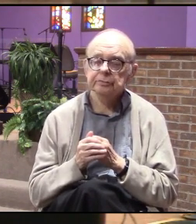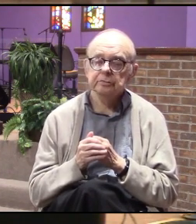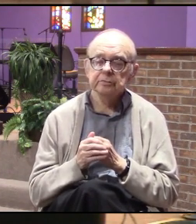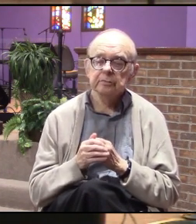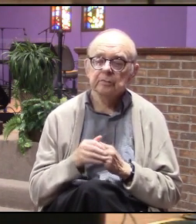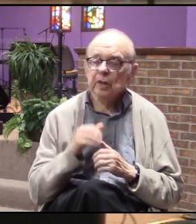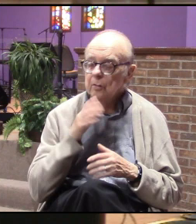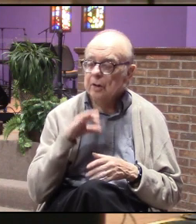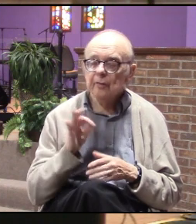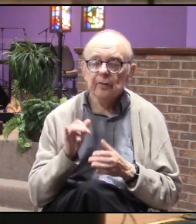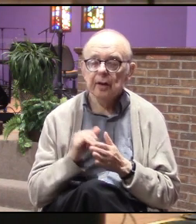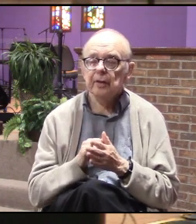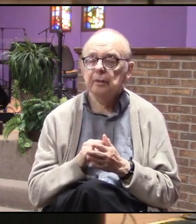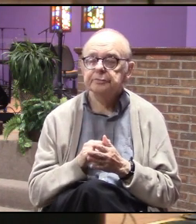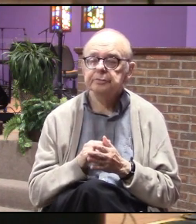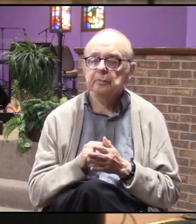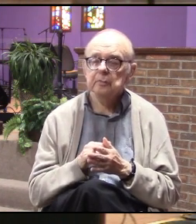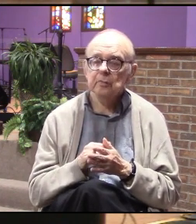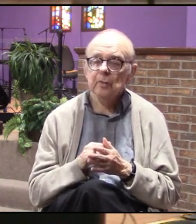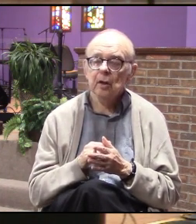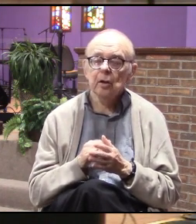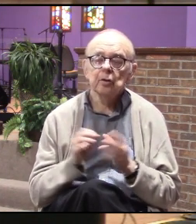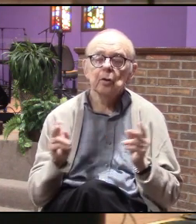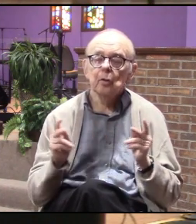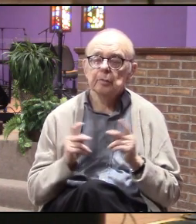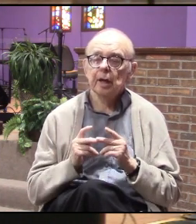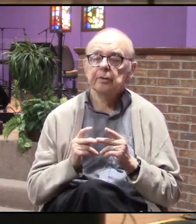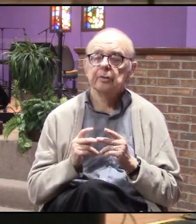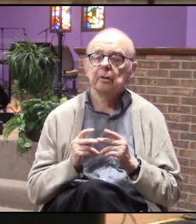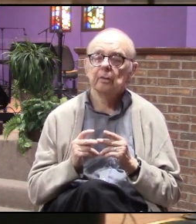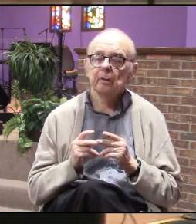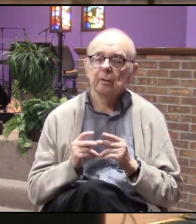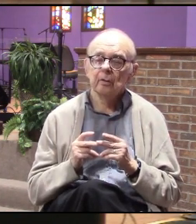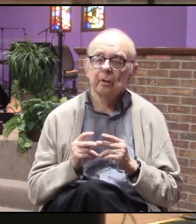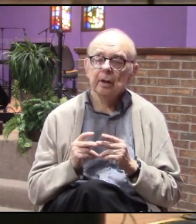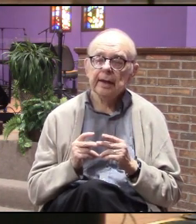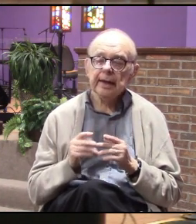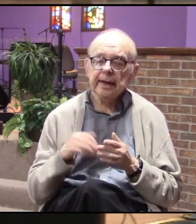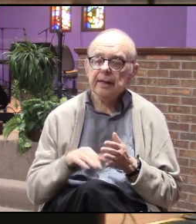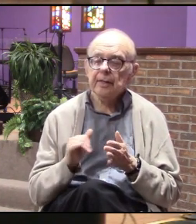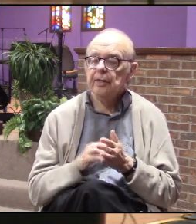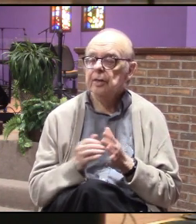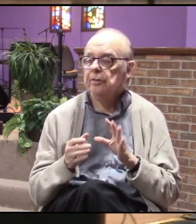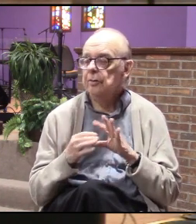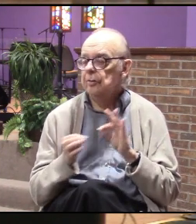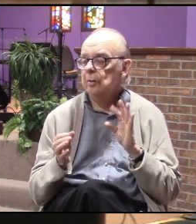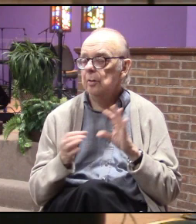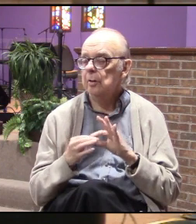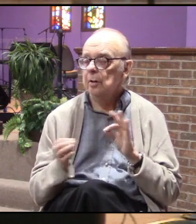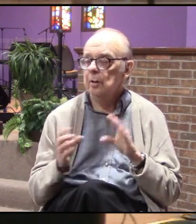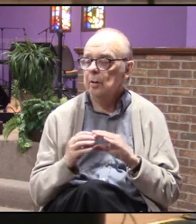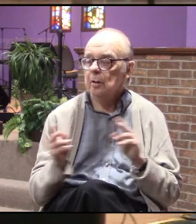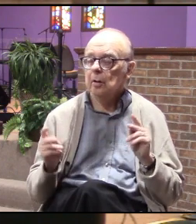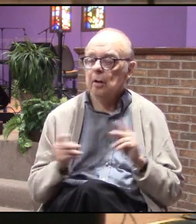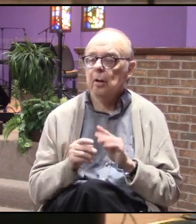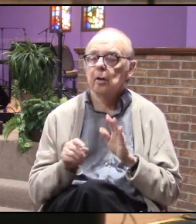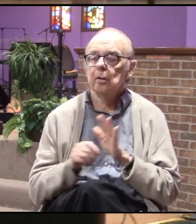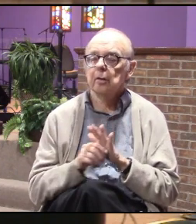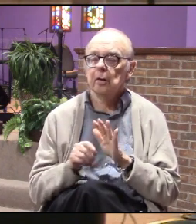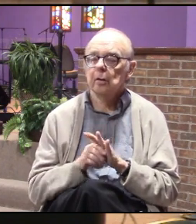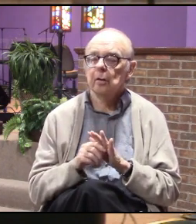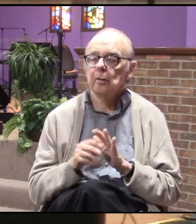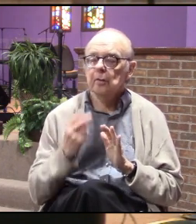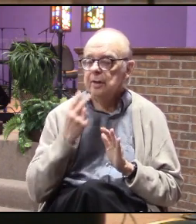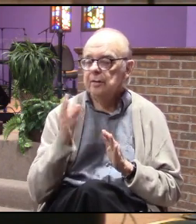You won't find it nowhere in this story. Nowhere in the scriptures where